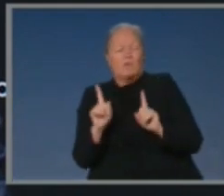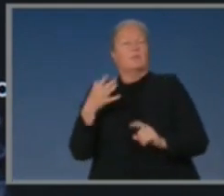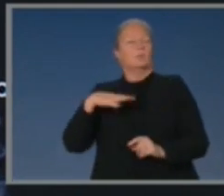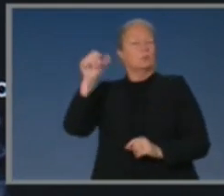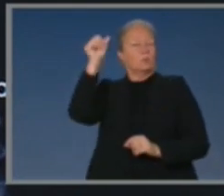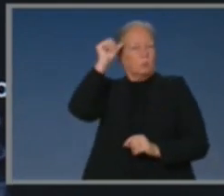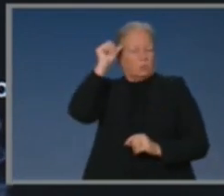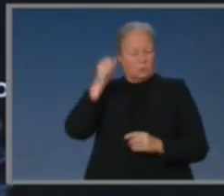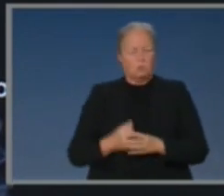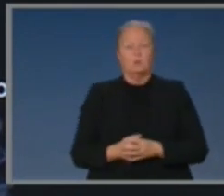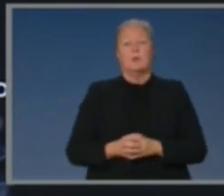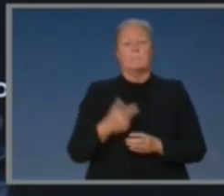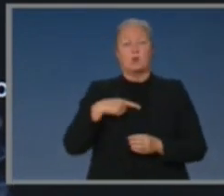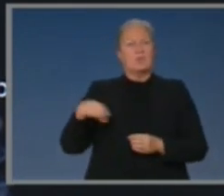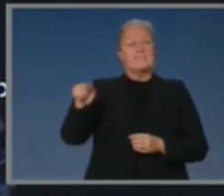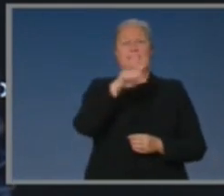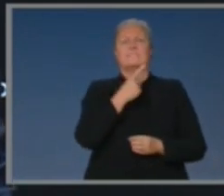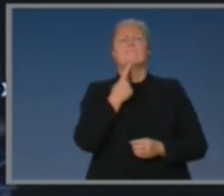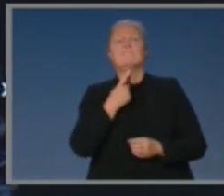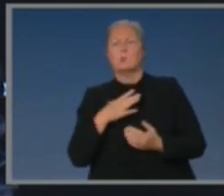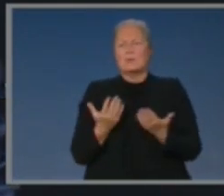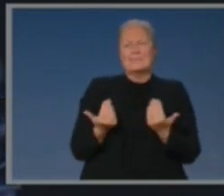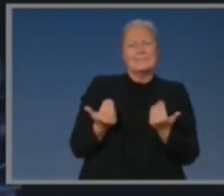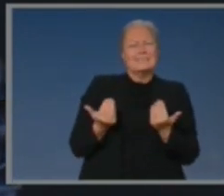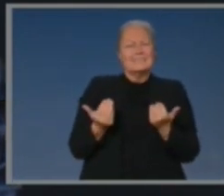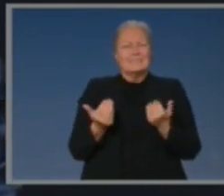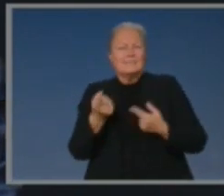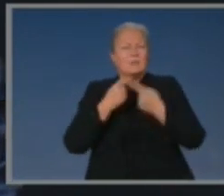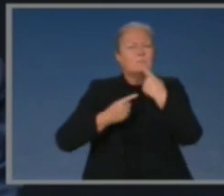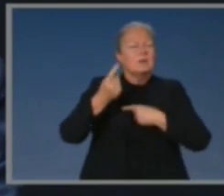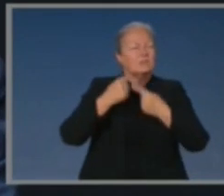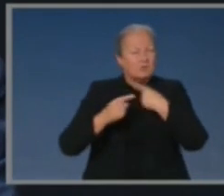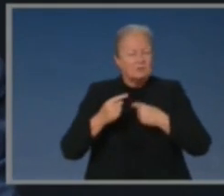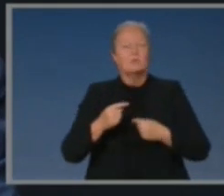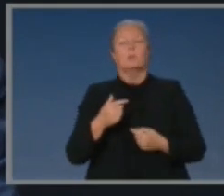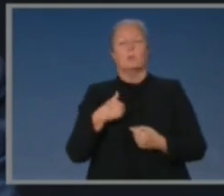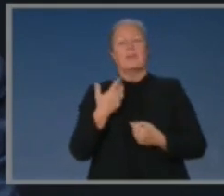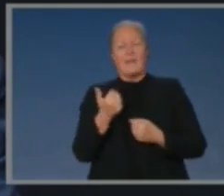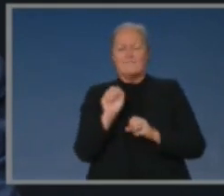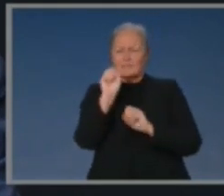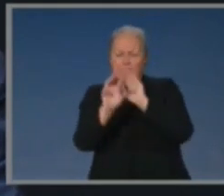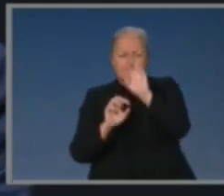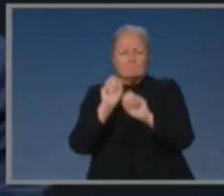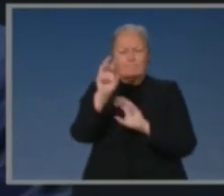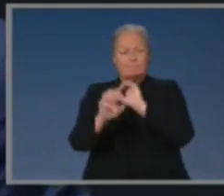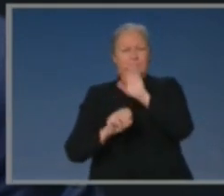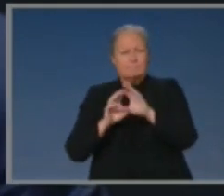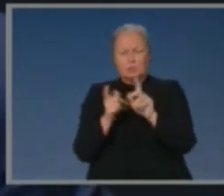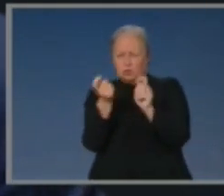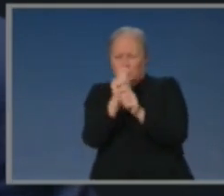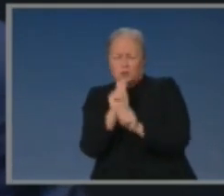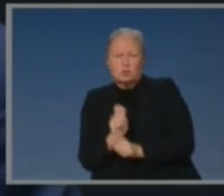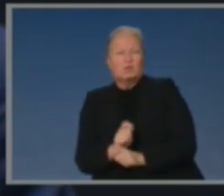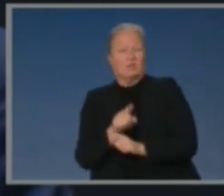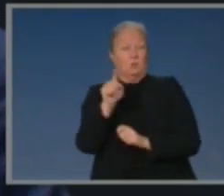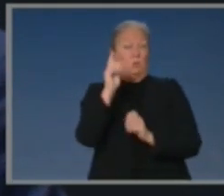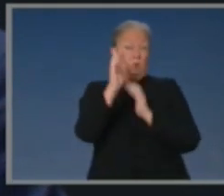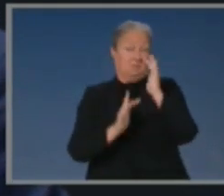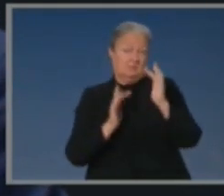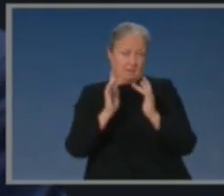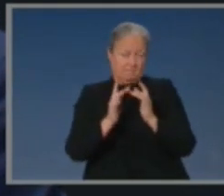for information, we've effectively rebuilt the appropriate parts of the Safe Work Australia website. So what we've